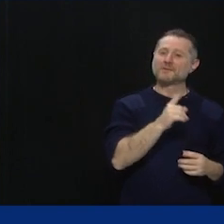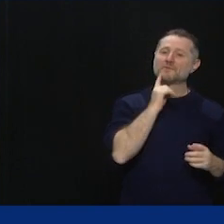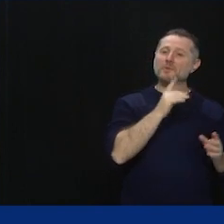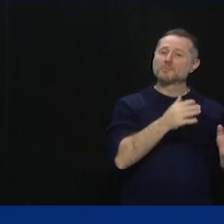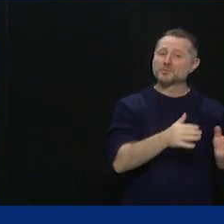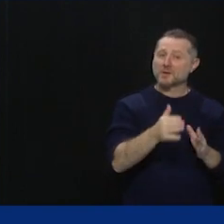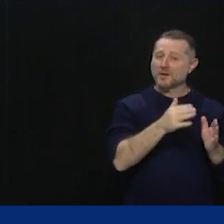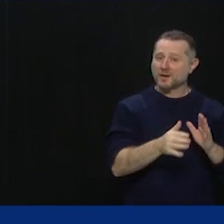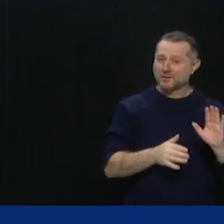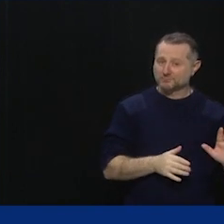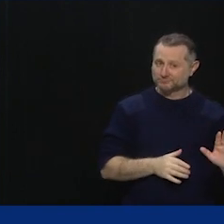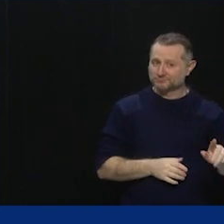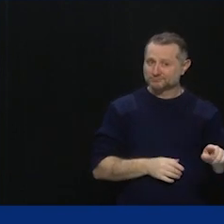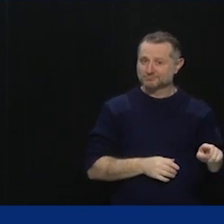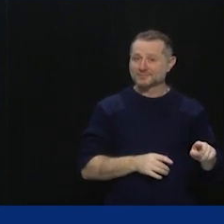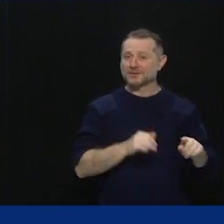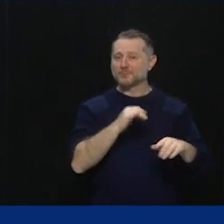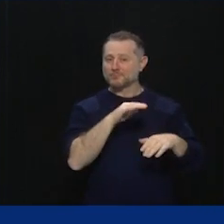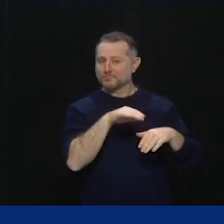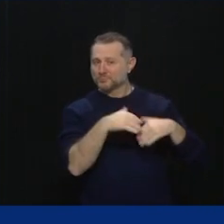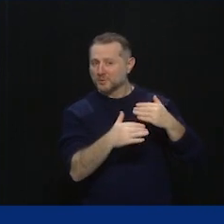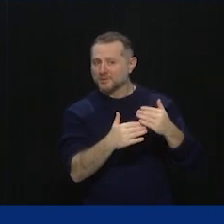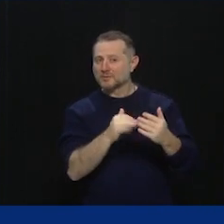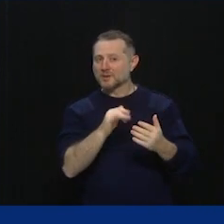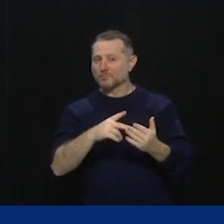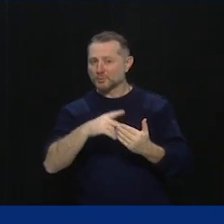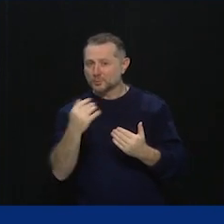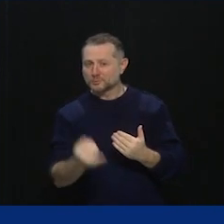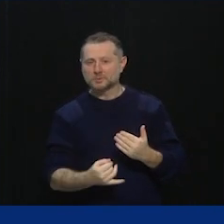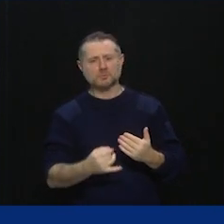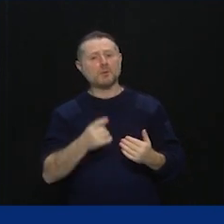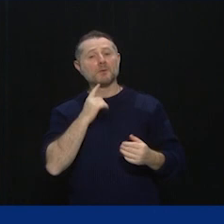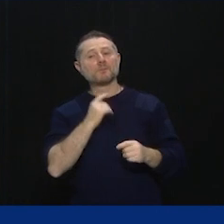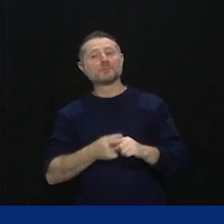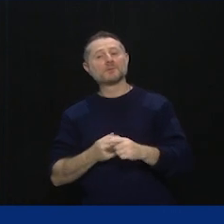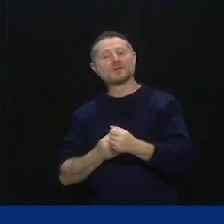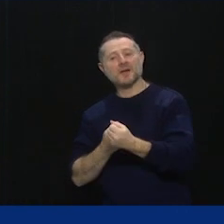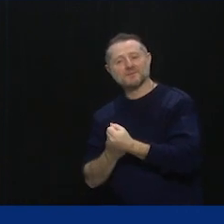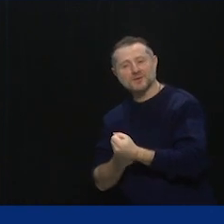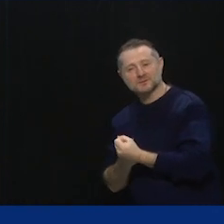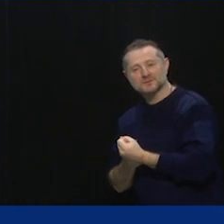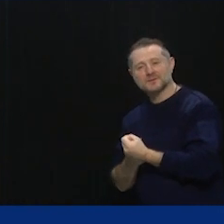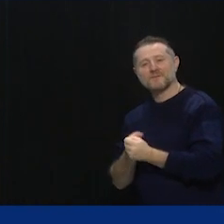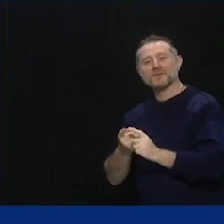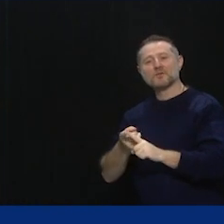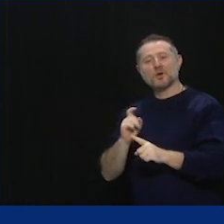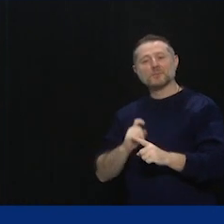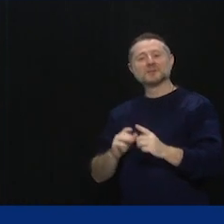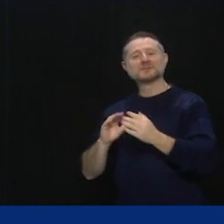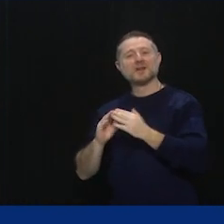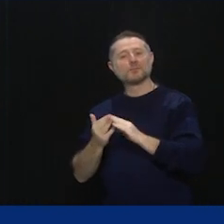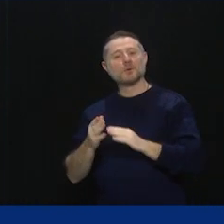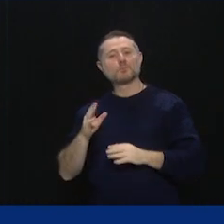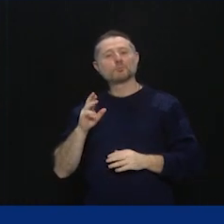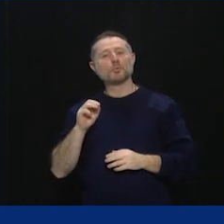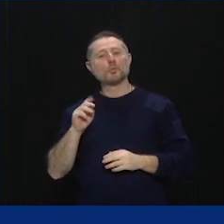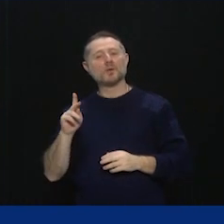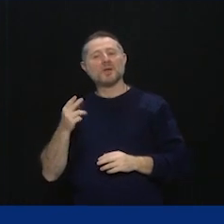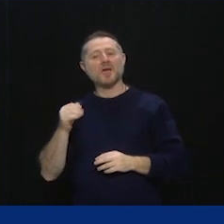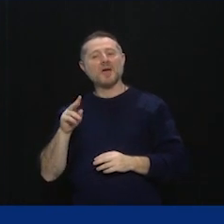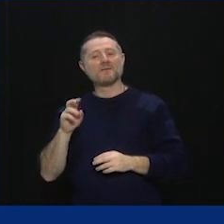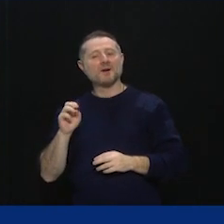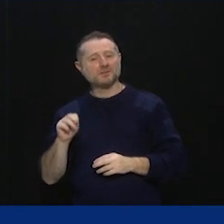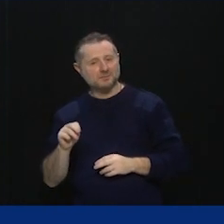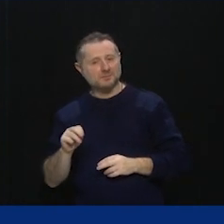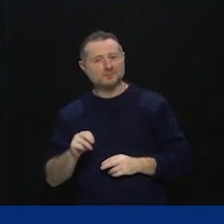project and for the support and backing of the Town of Brookhaven, Suffolk County, and New York State, and welcome Governor